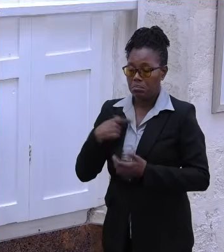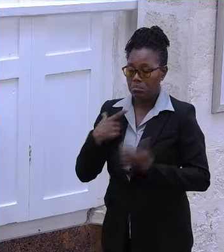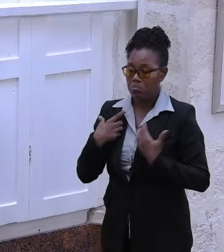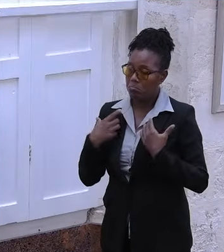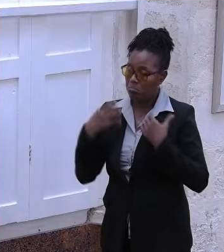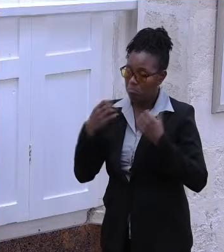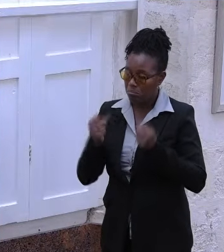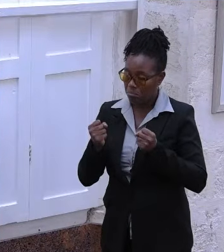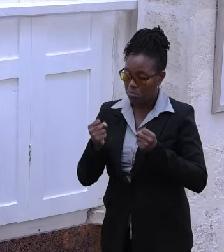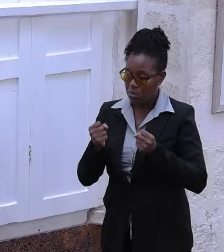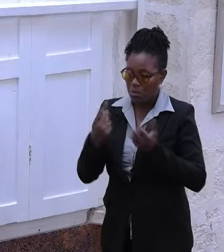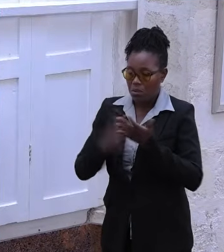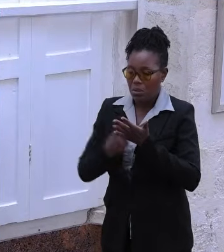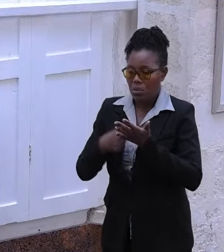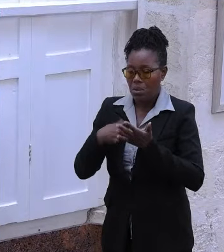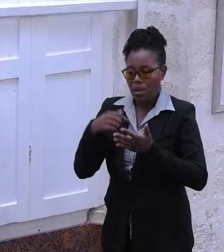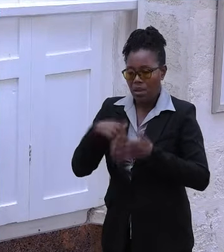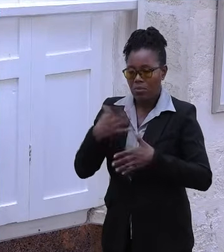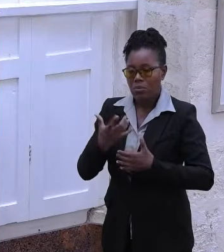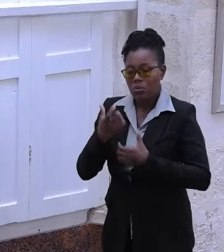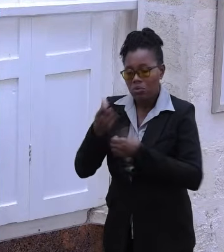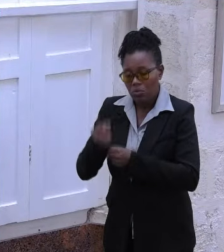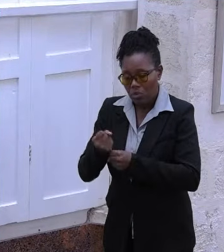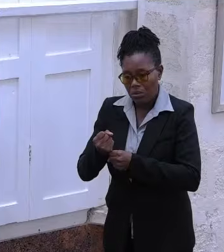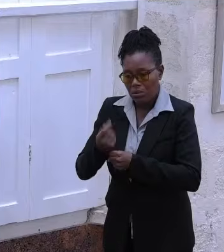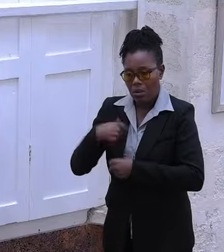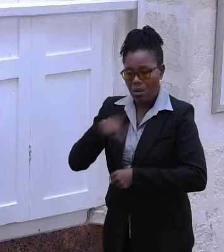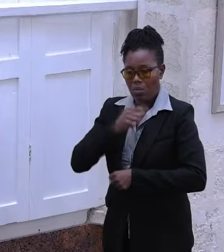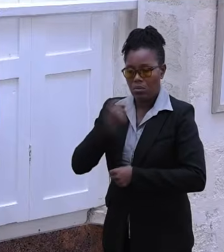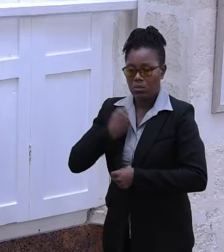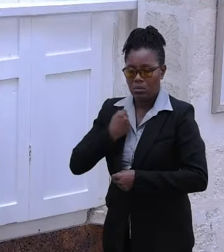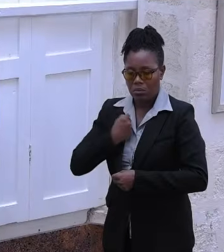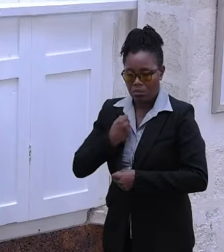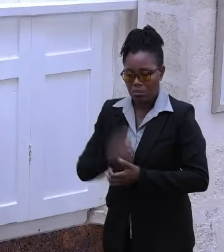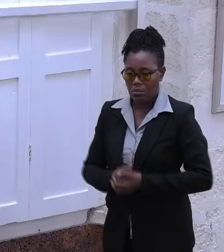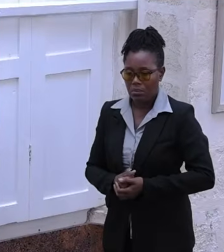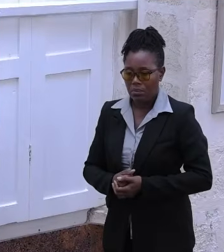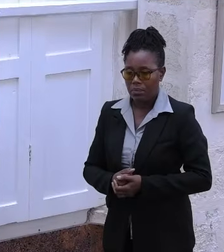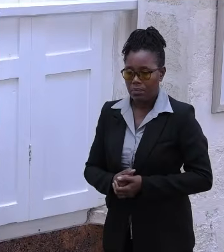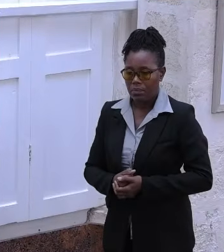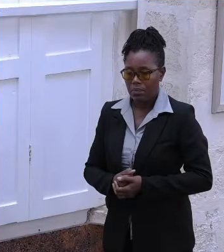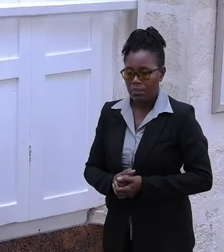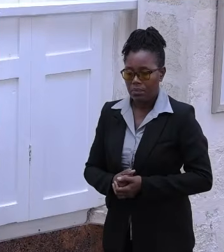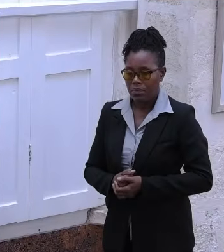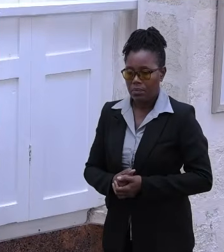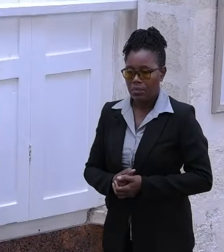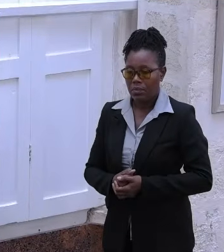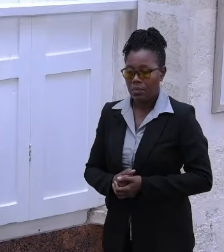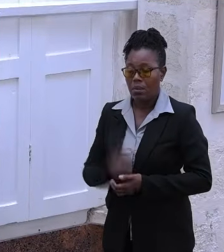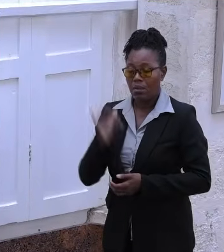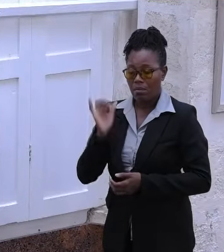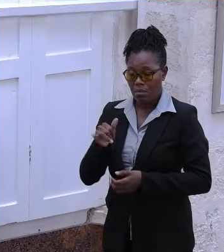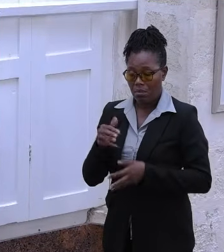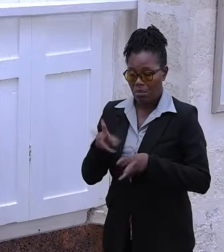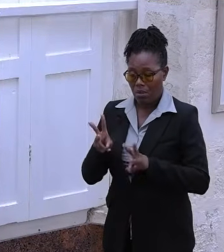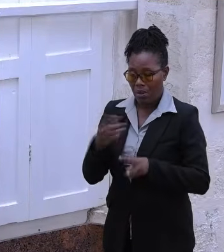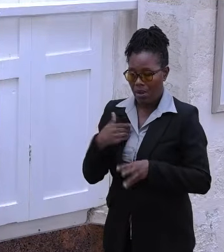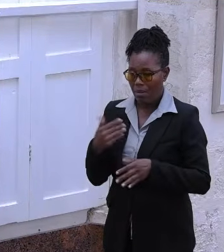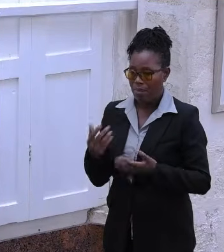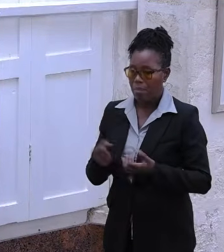we sometimes have to trust ourselves. And that is where I have the greatest